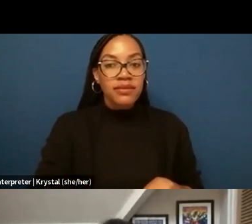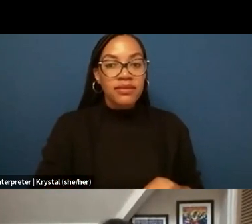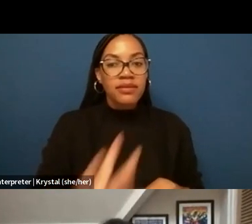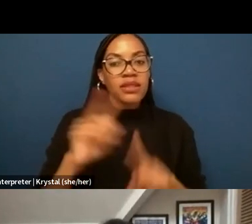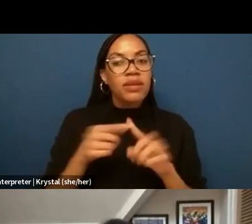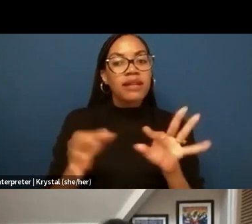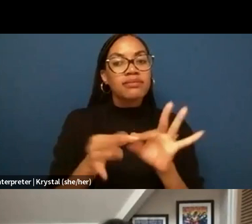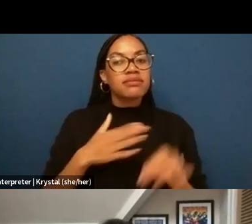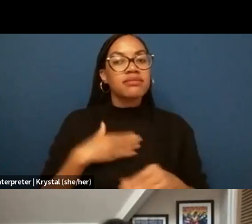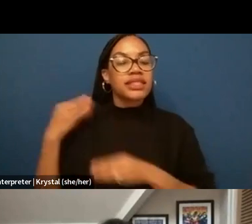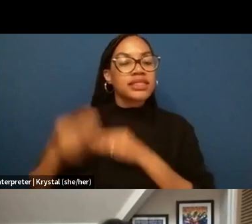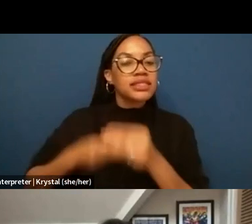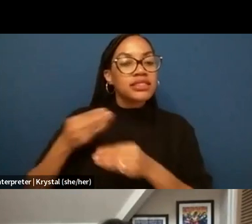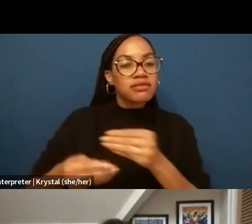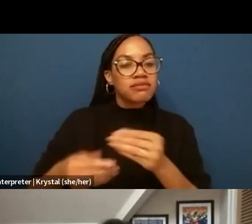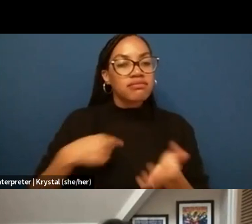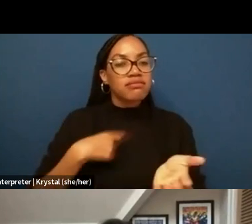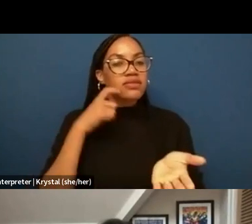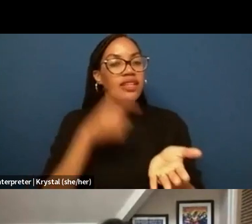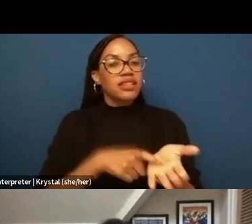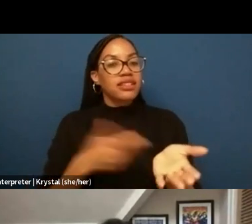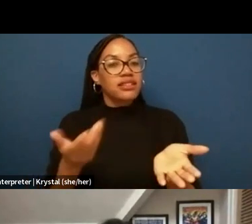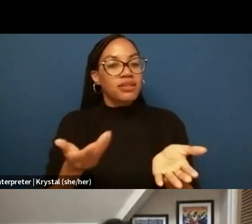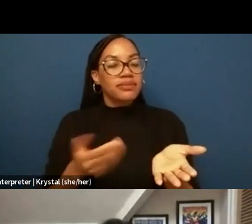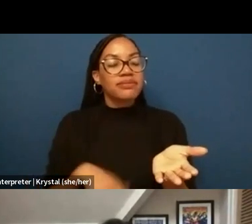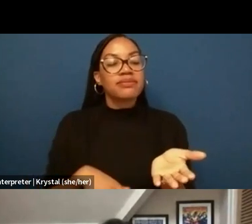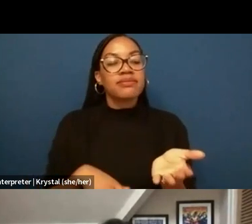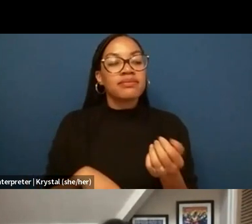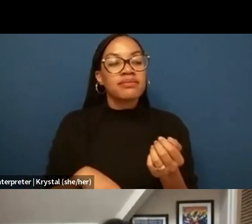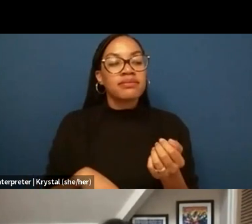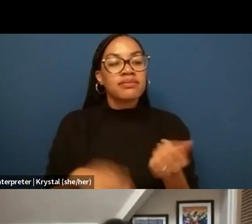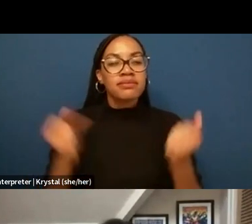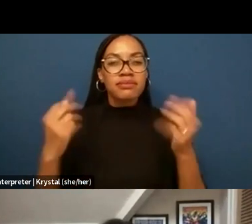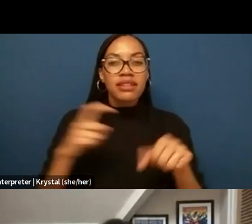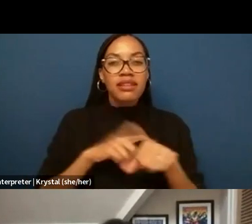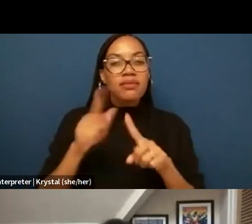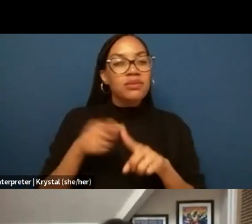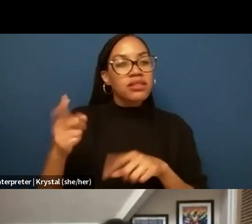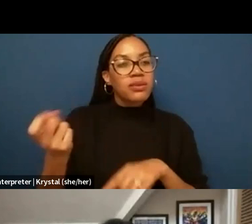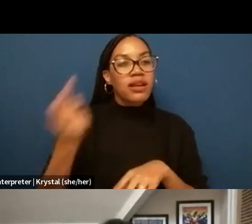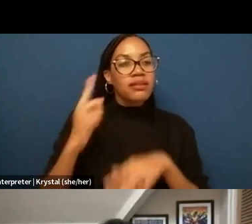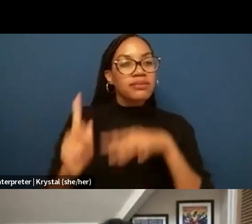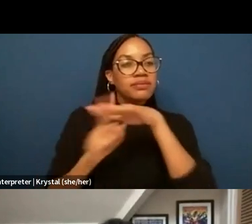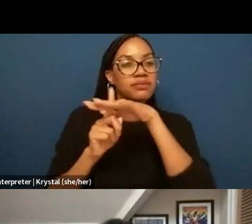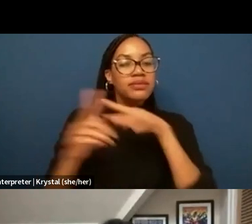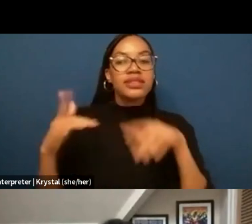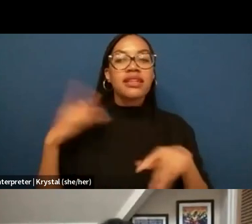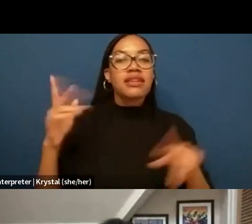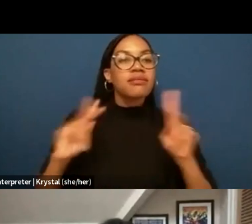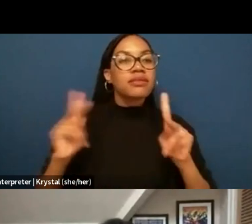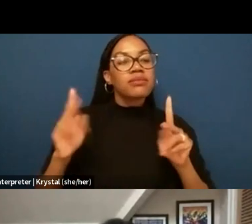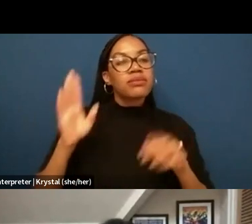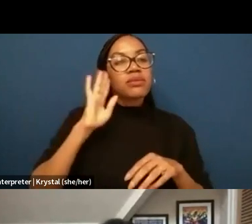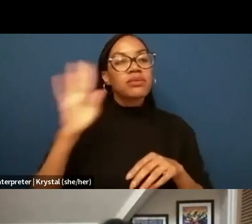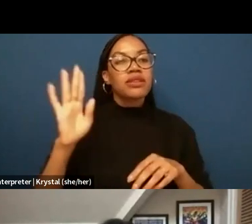from, I recognize that, and many times when I see this question, people often lift up the names that